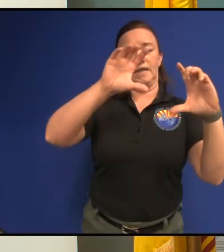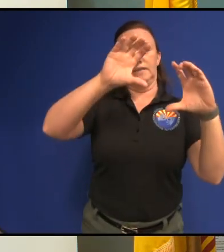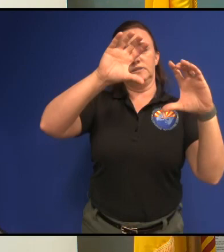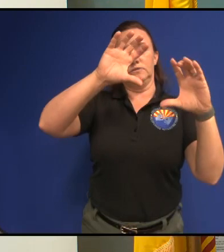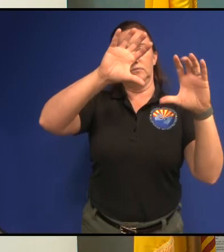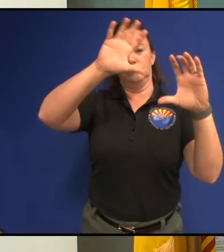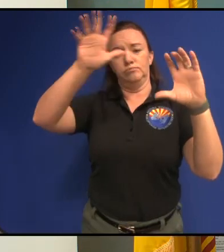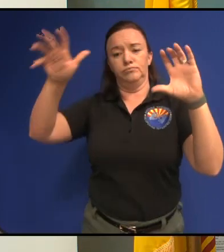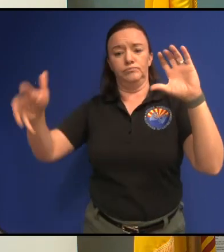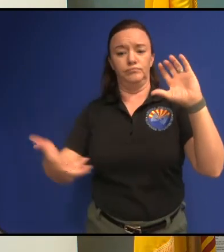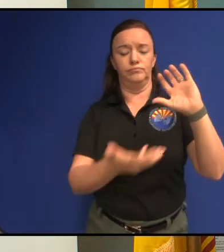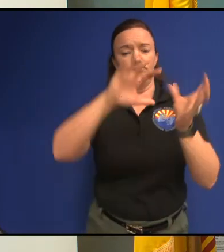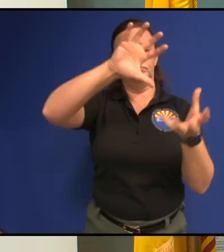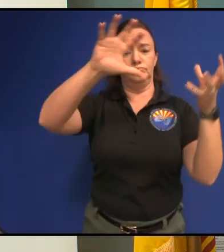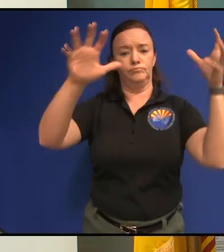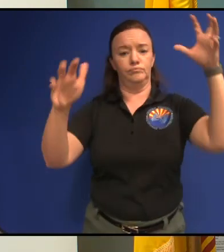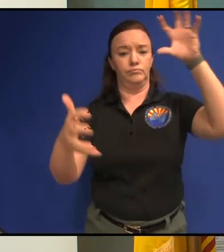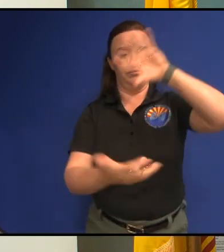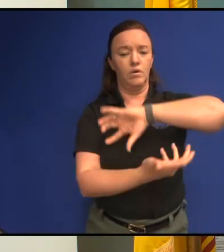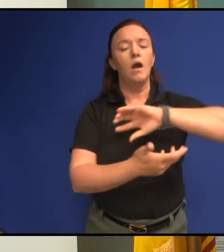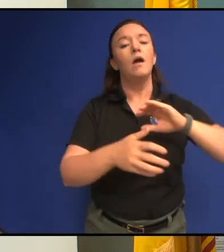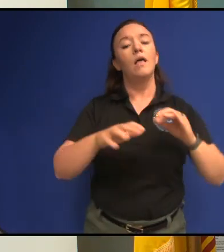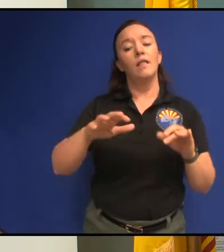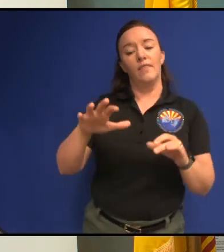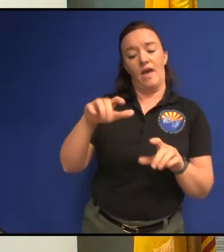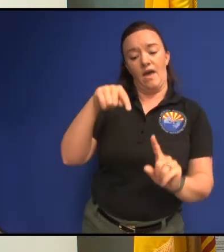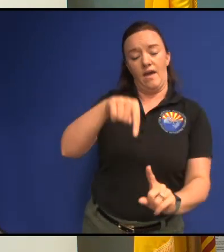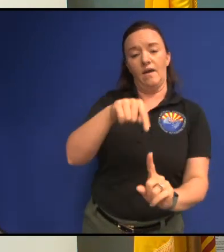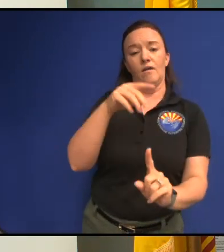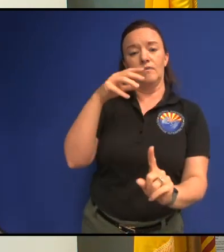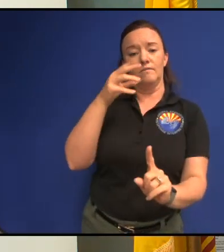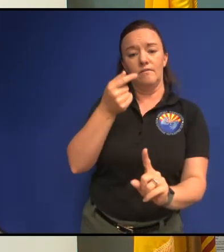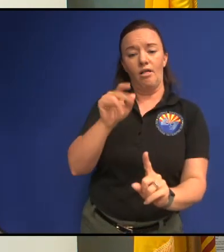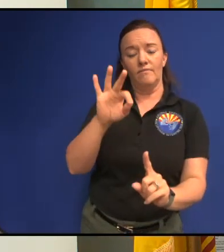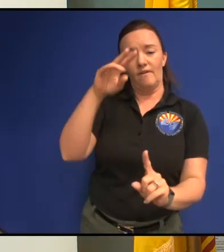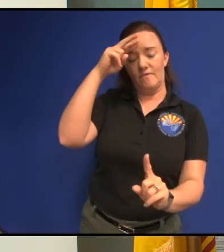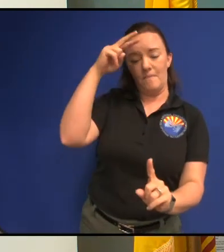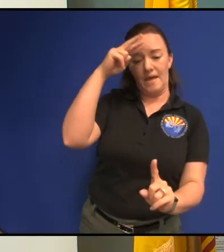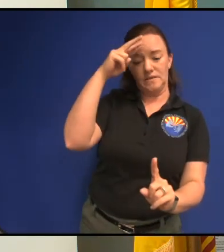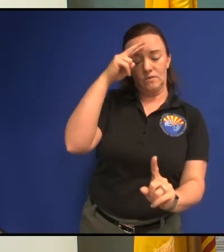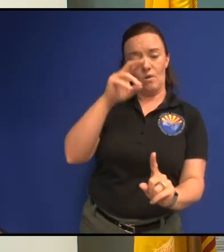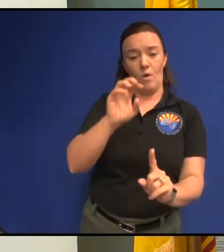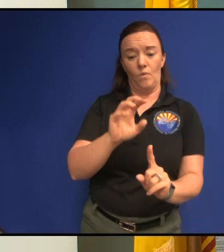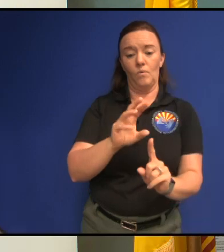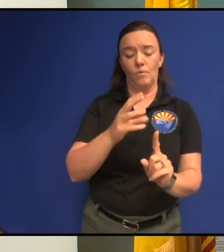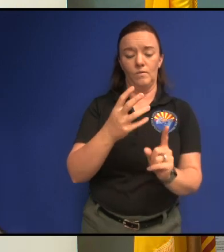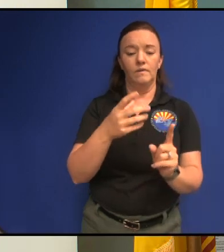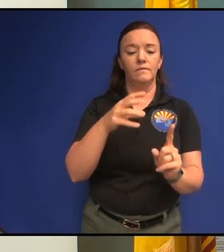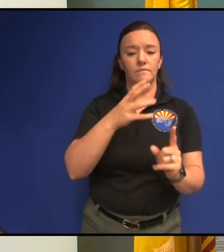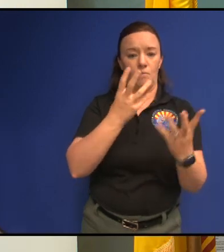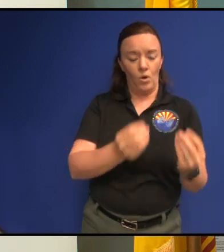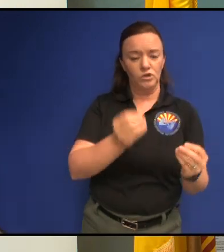moisture out of the Gulf of Mexico and push it right up here into eastern New Mexico.